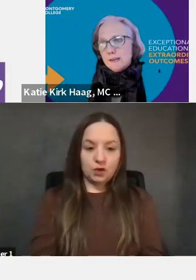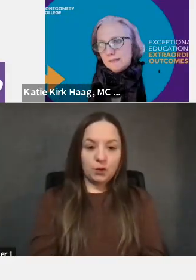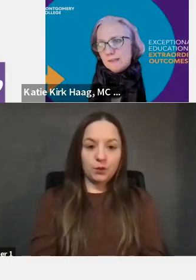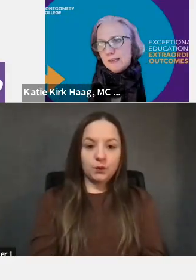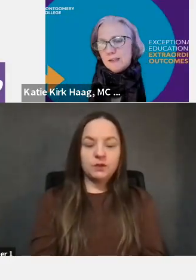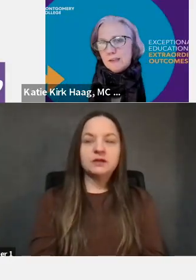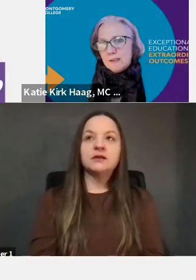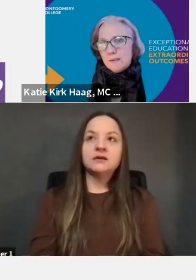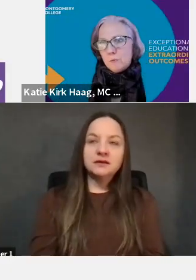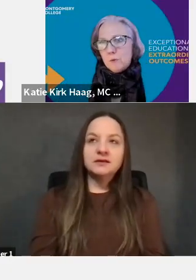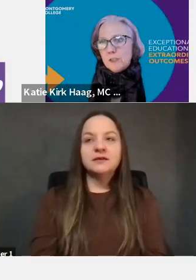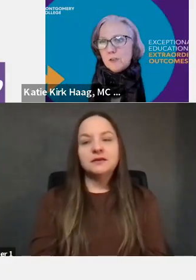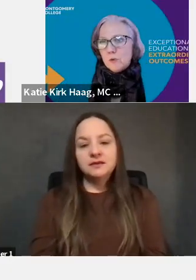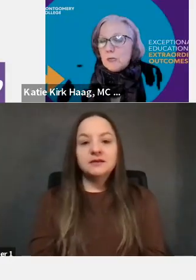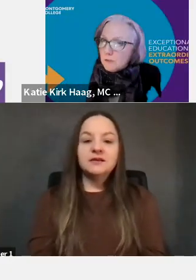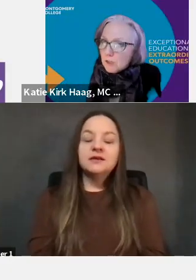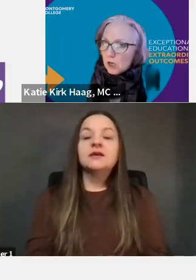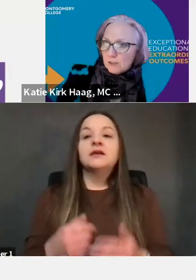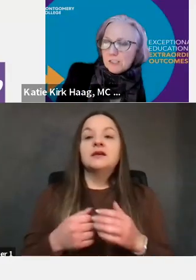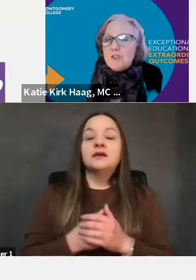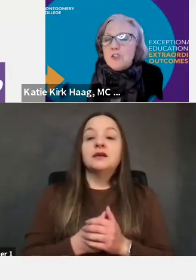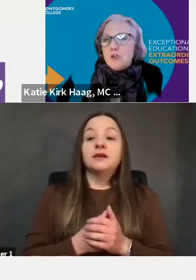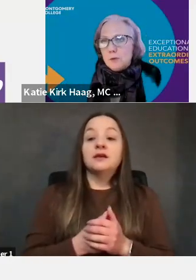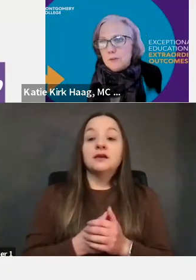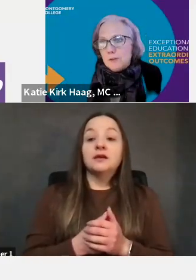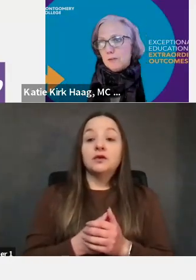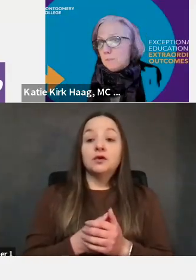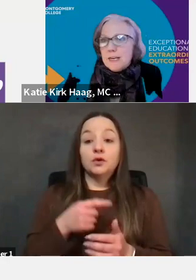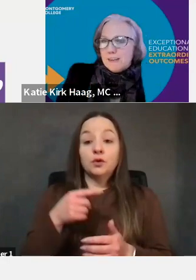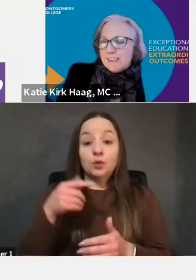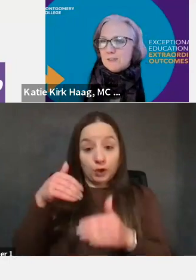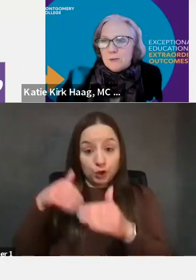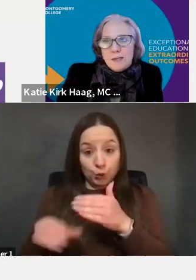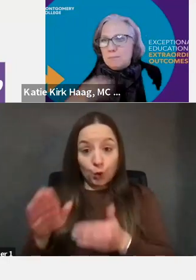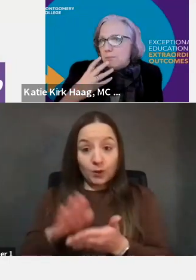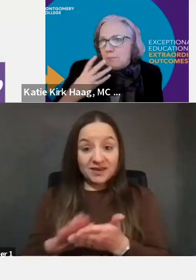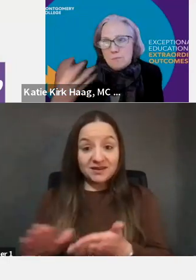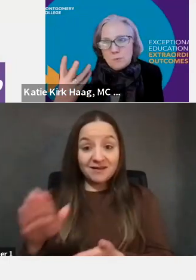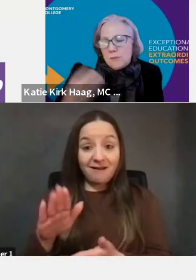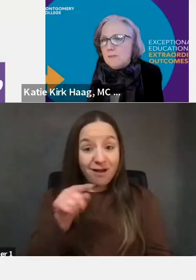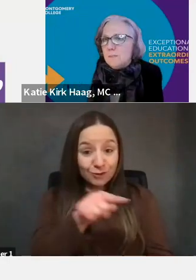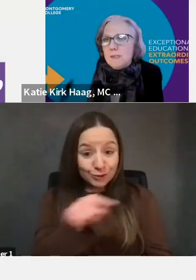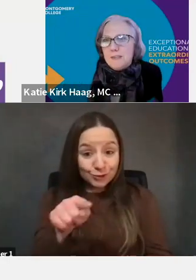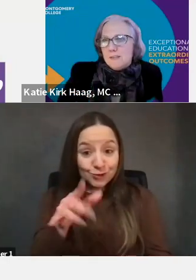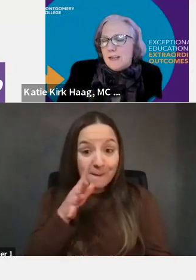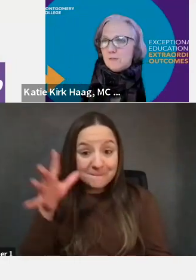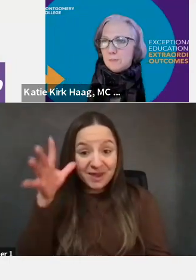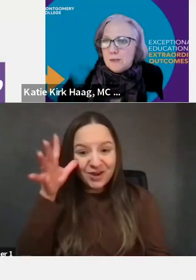So yes, at the when you come to college, you're the parents. So I'm thrilled to have